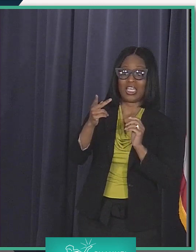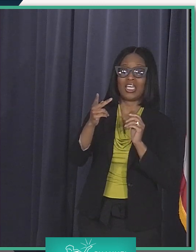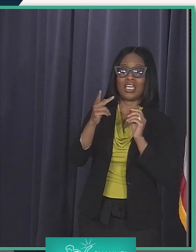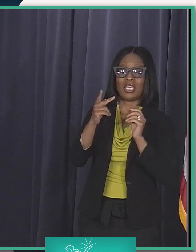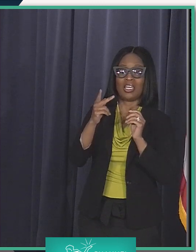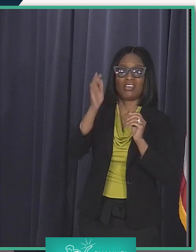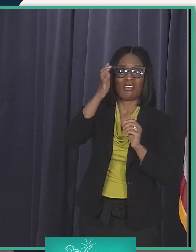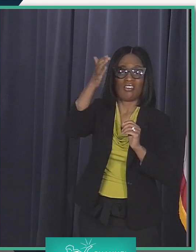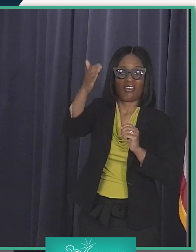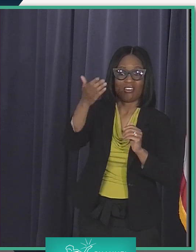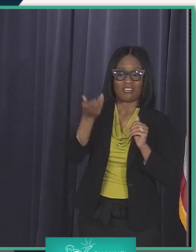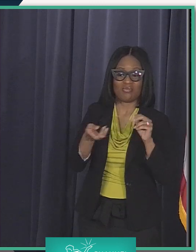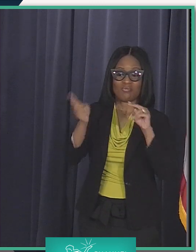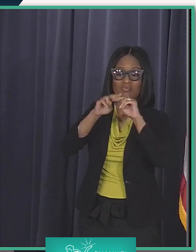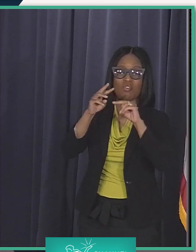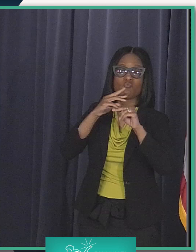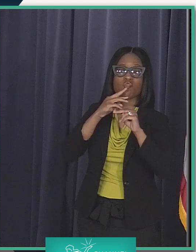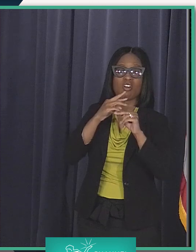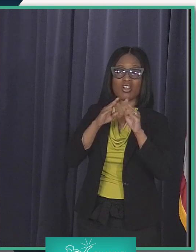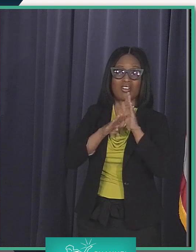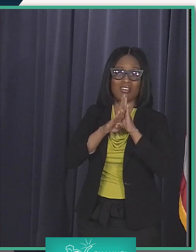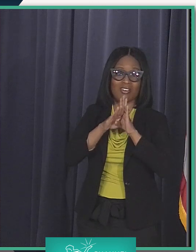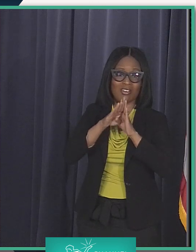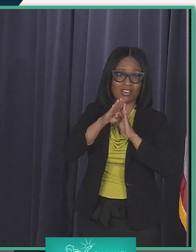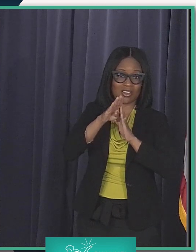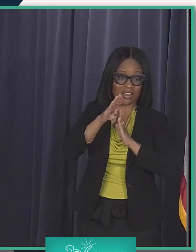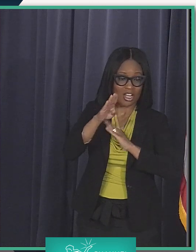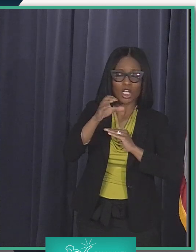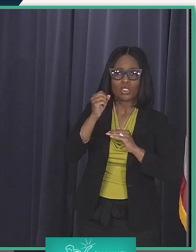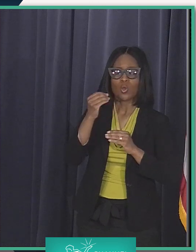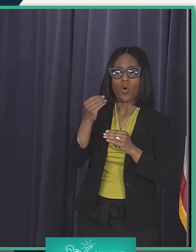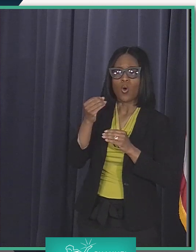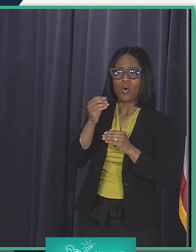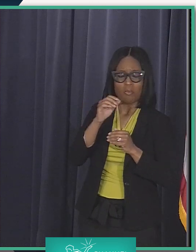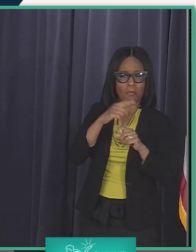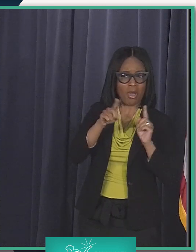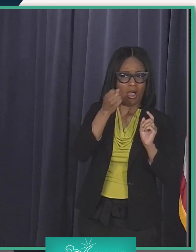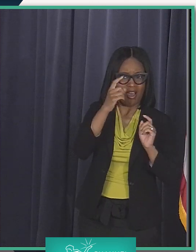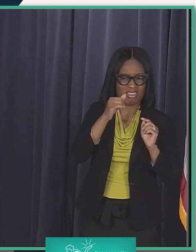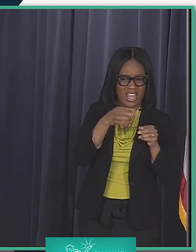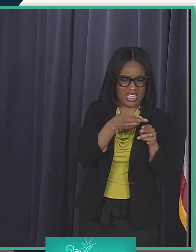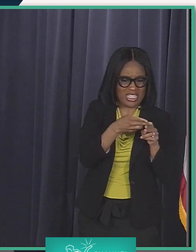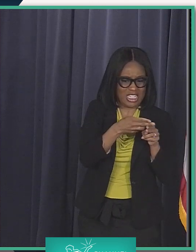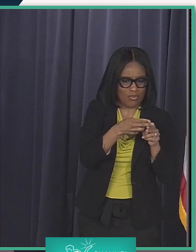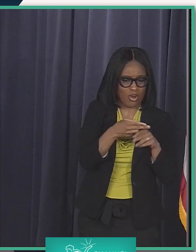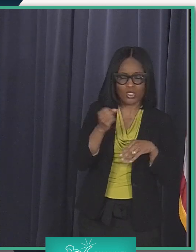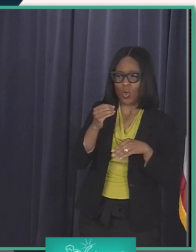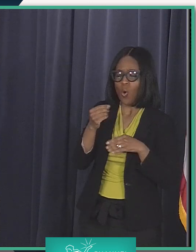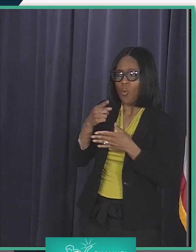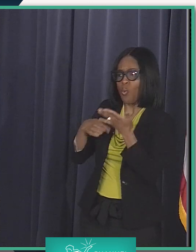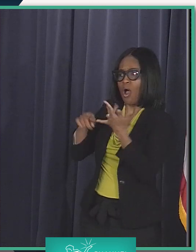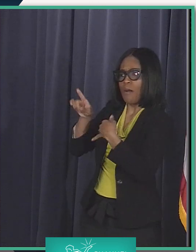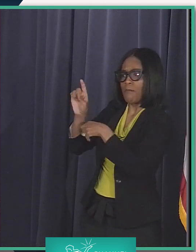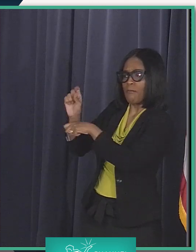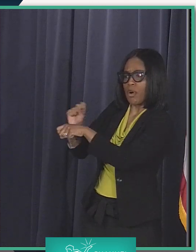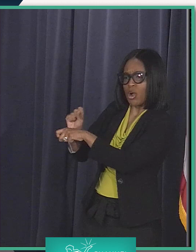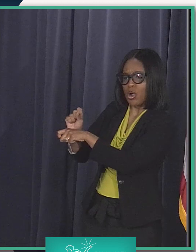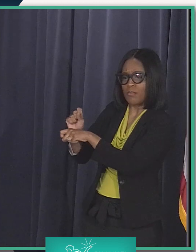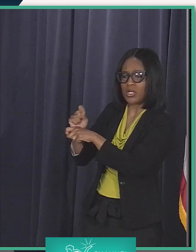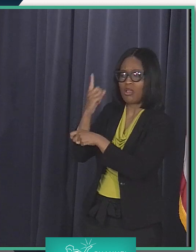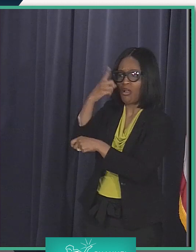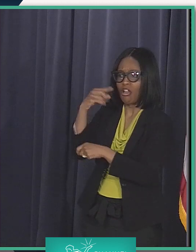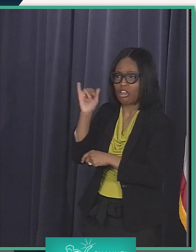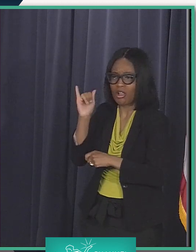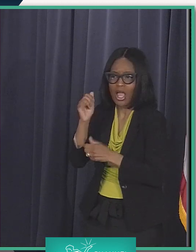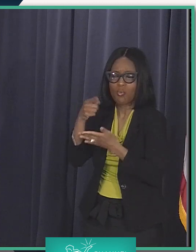there. What are those permanent measures that are being considered right now, and what are those legal challenges that